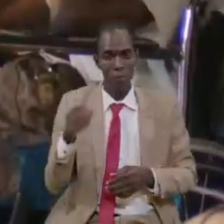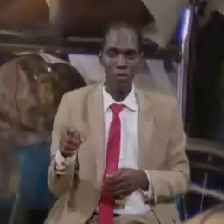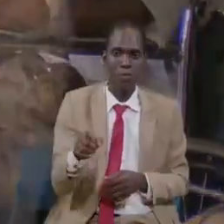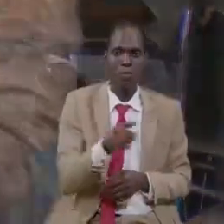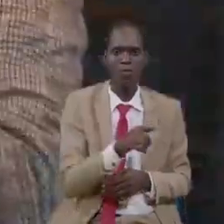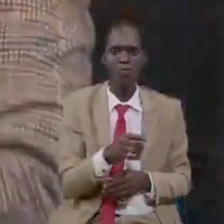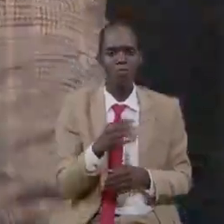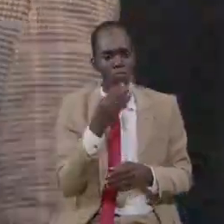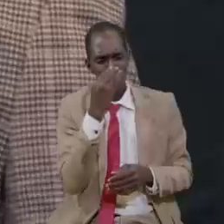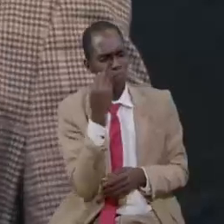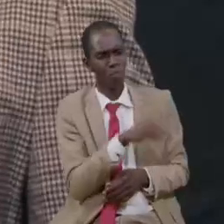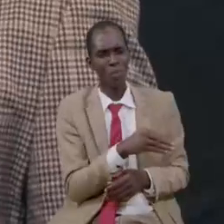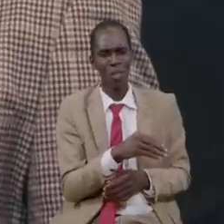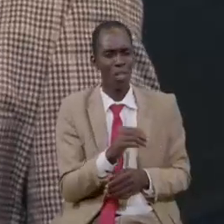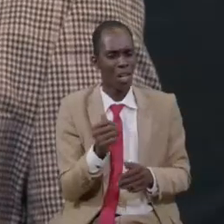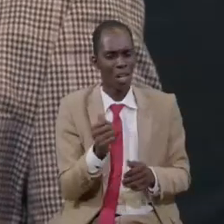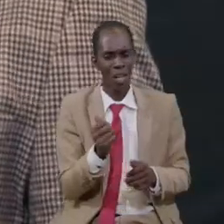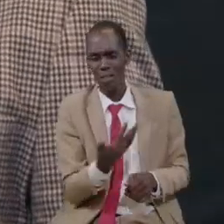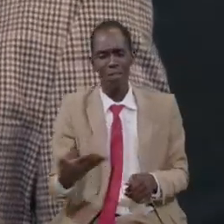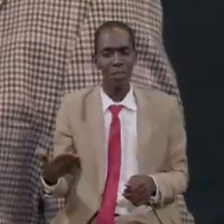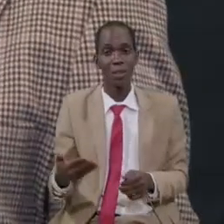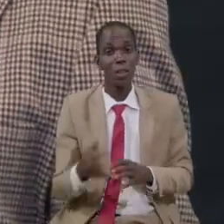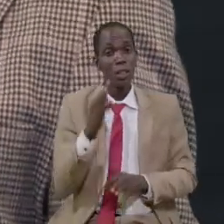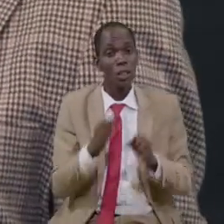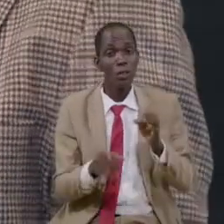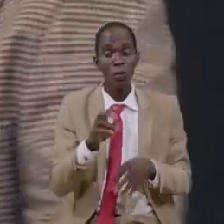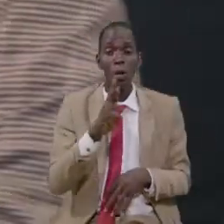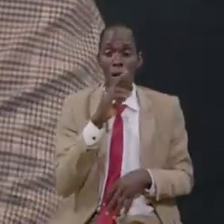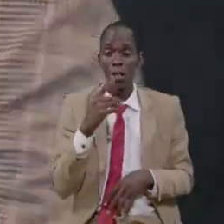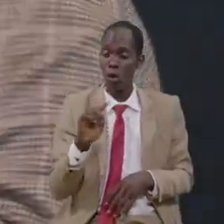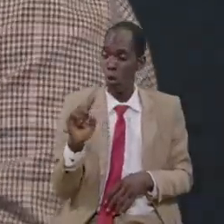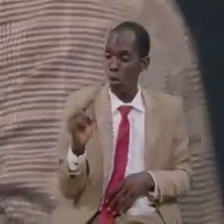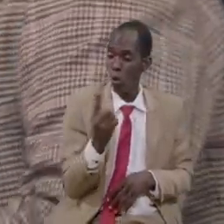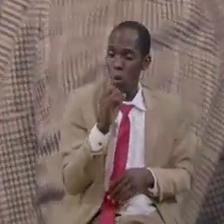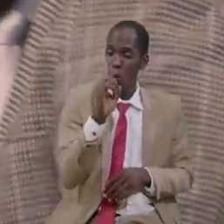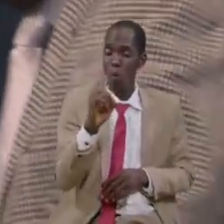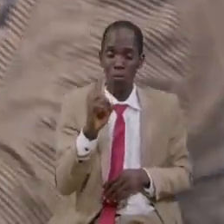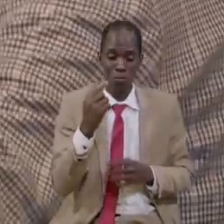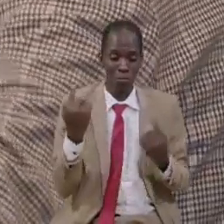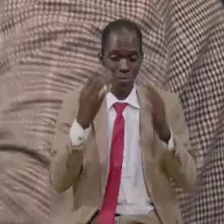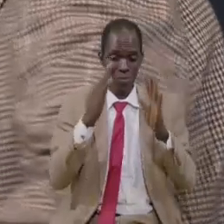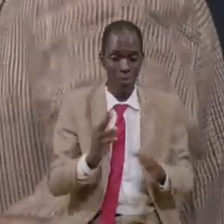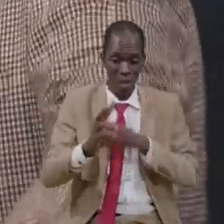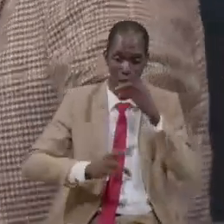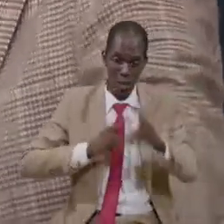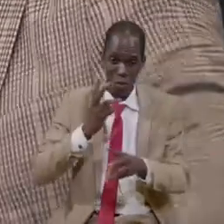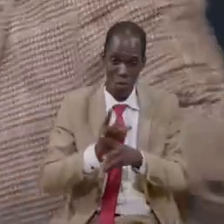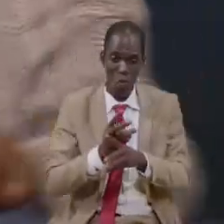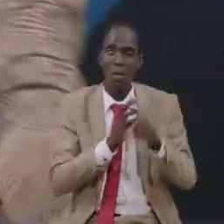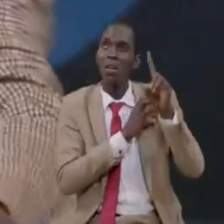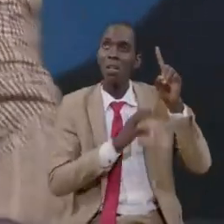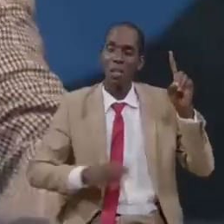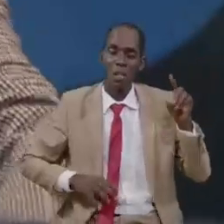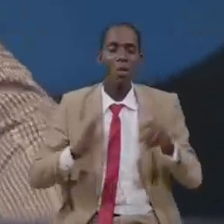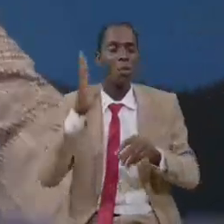anyone else. If you were the only one sinner in the world, Christ would still have